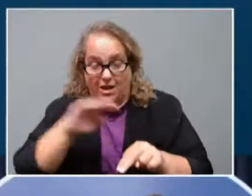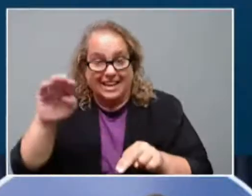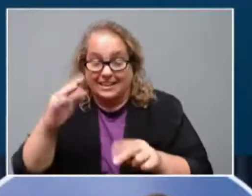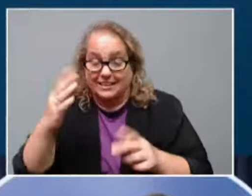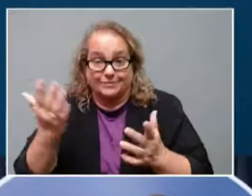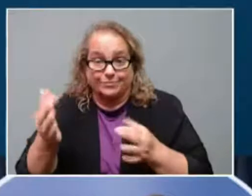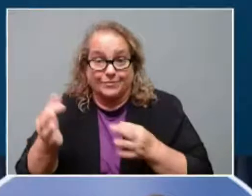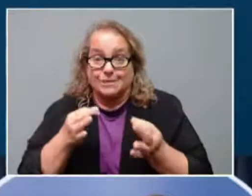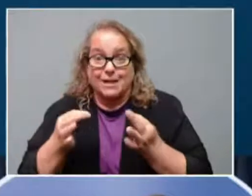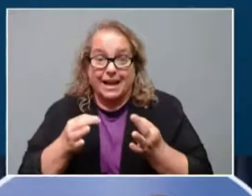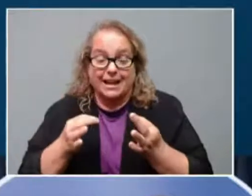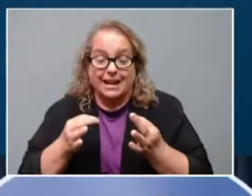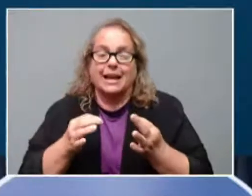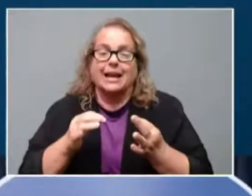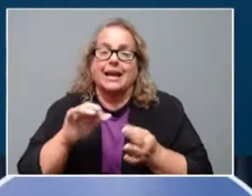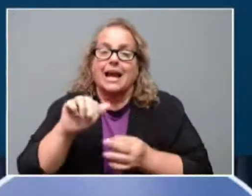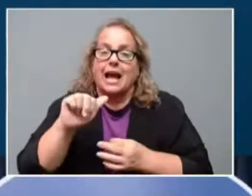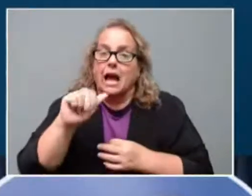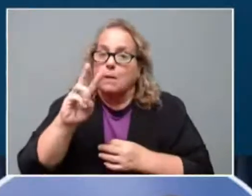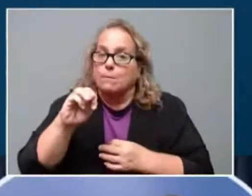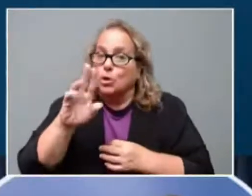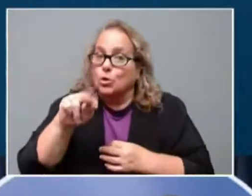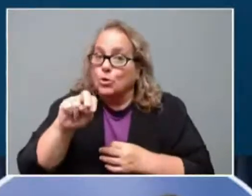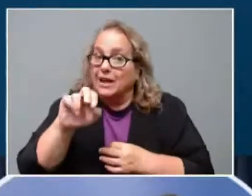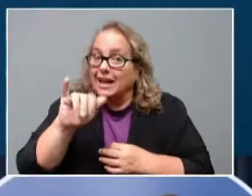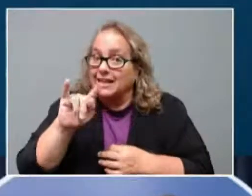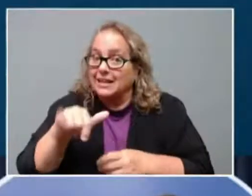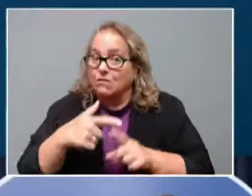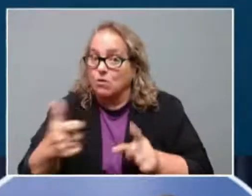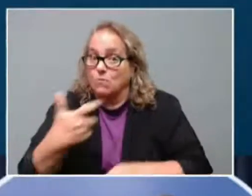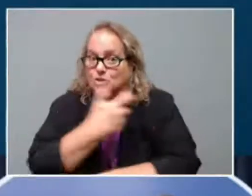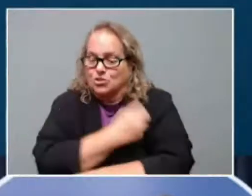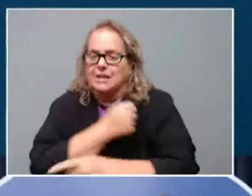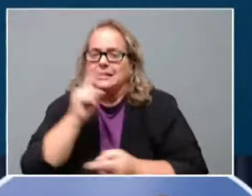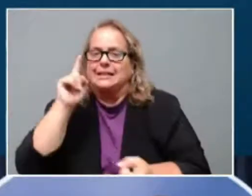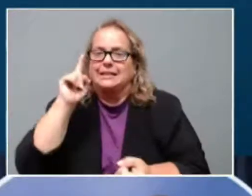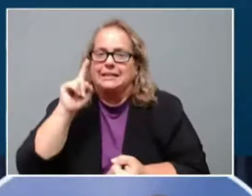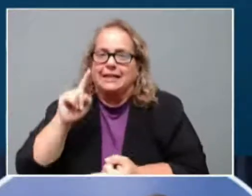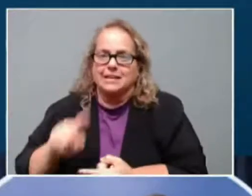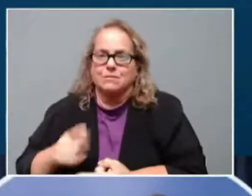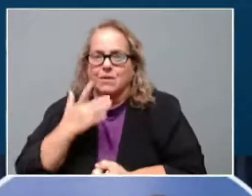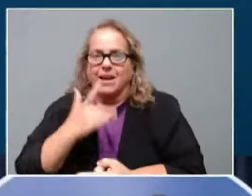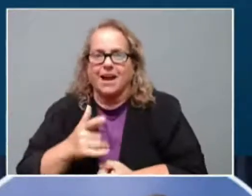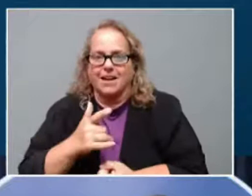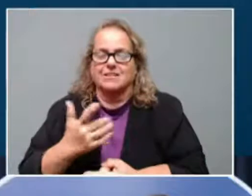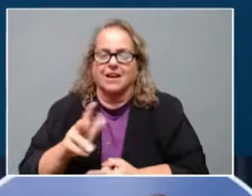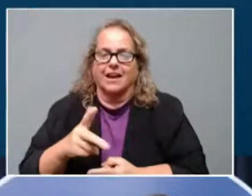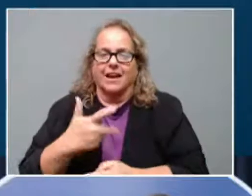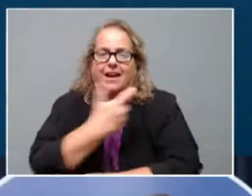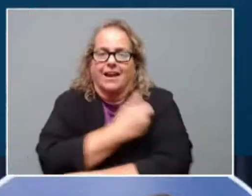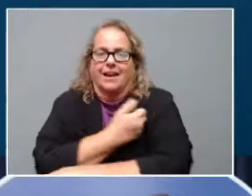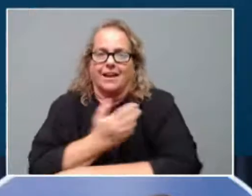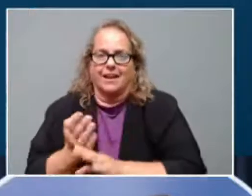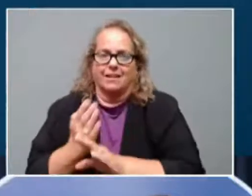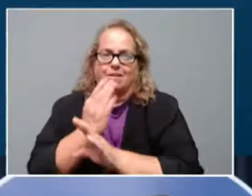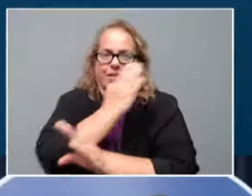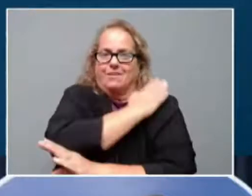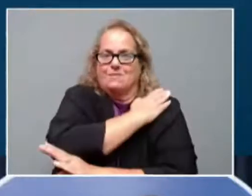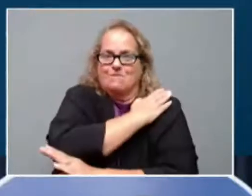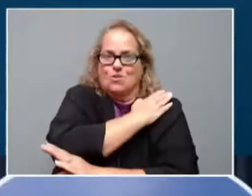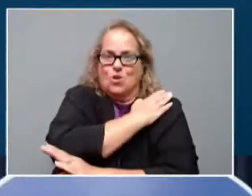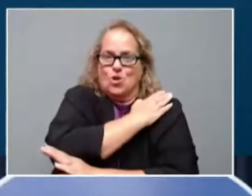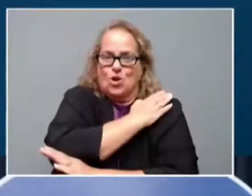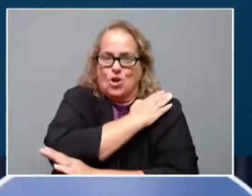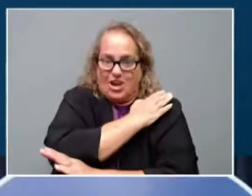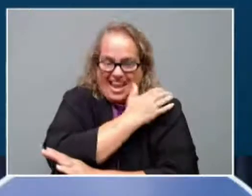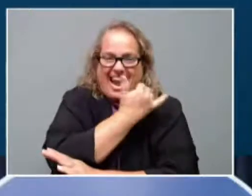immunity does lessen a little bit over time. The Delta variant is part of it, right? But this means you need to get your booster. And